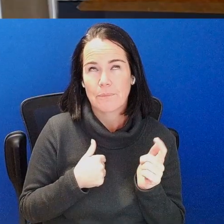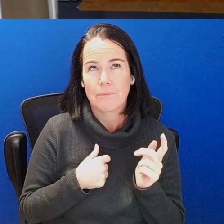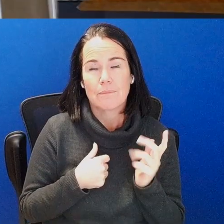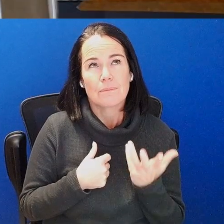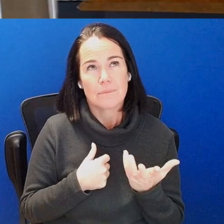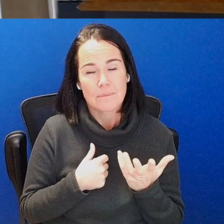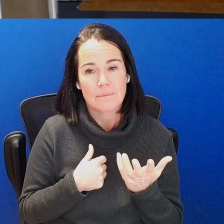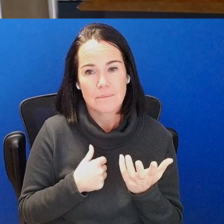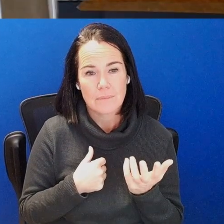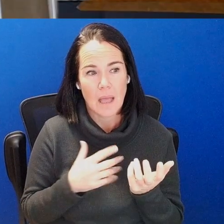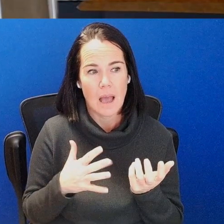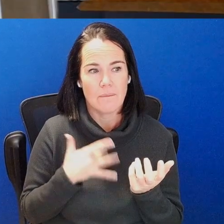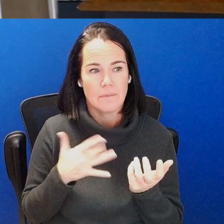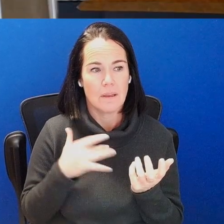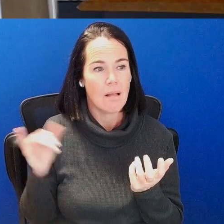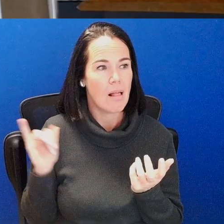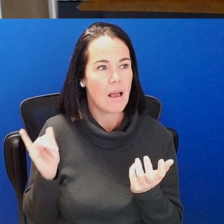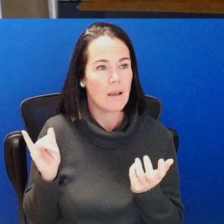I feel like